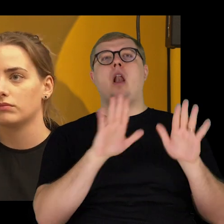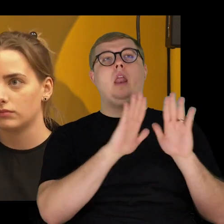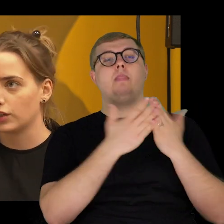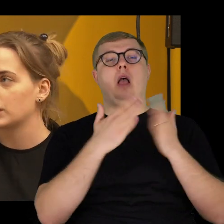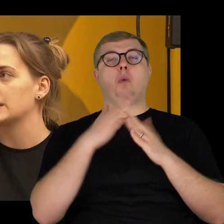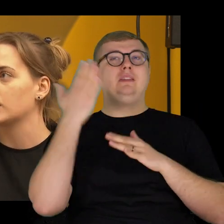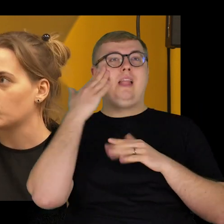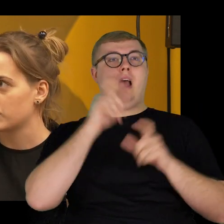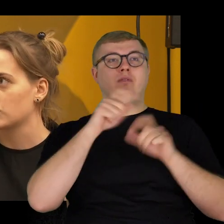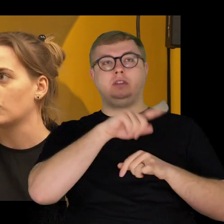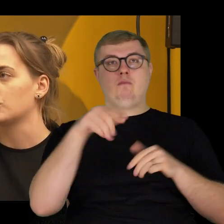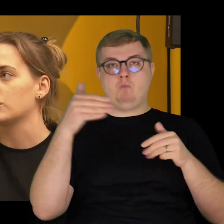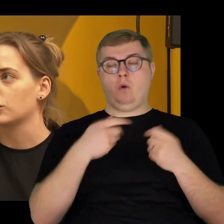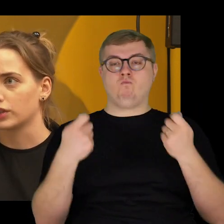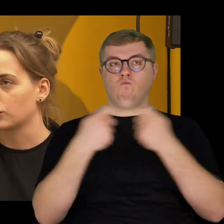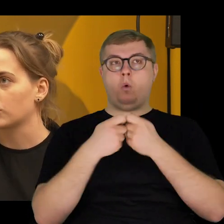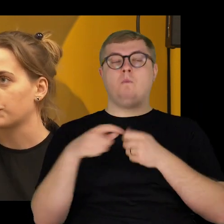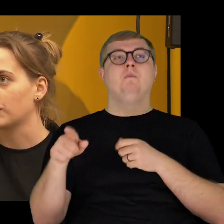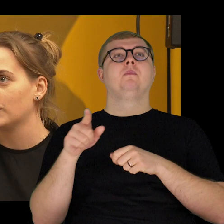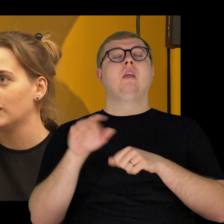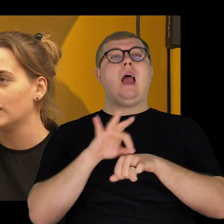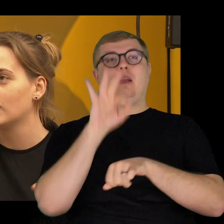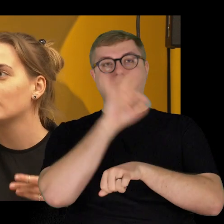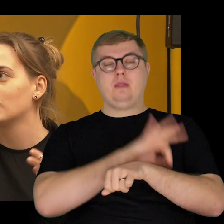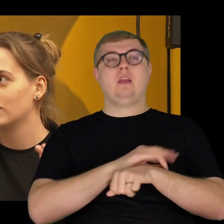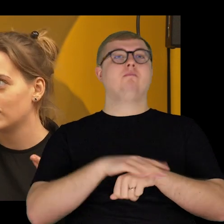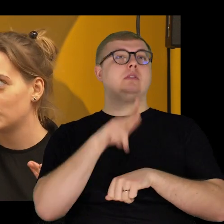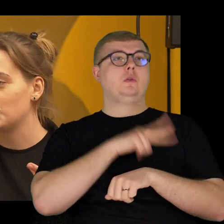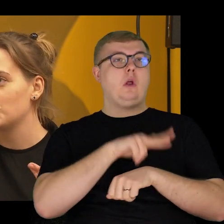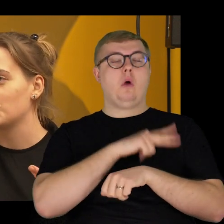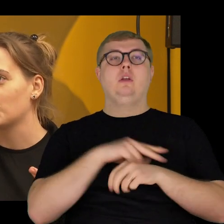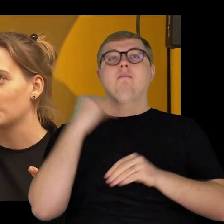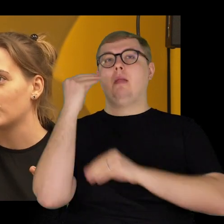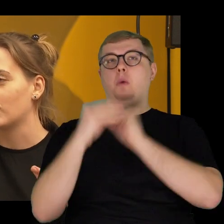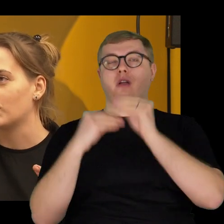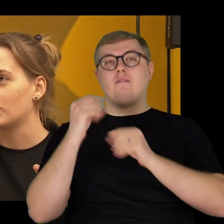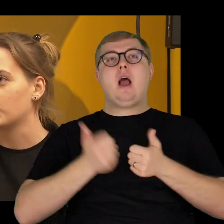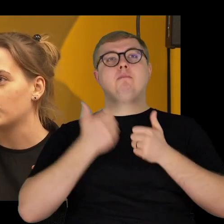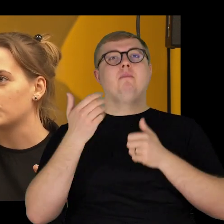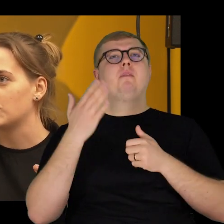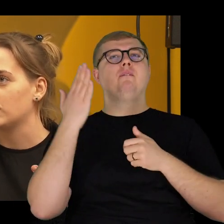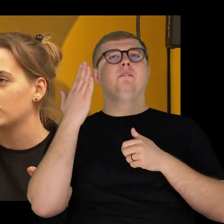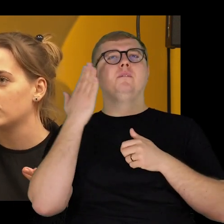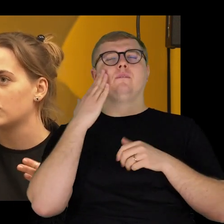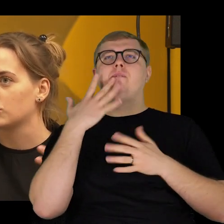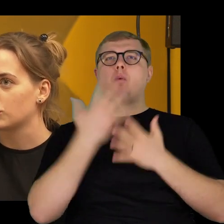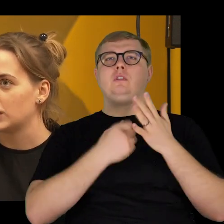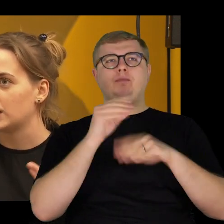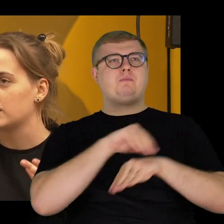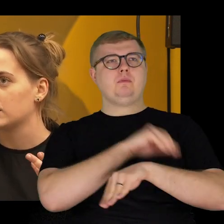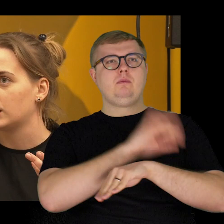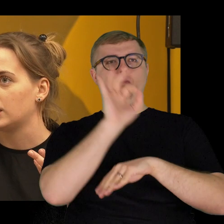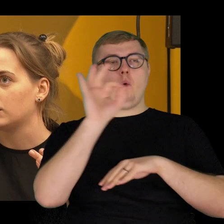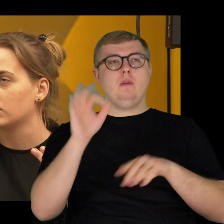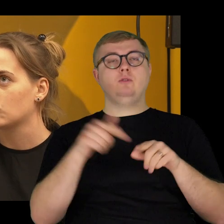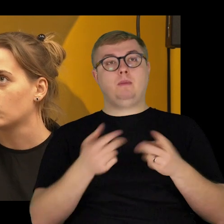with architect, with sociologist or ethnographer to use your methodology to